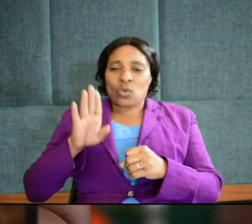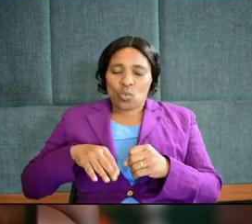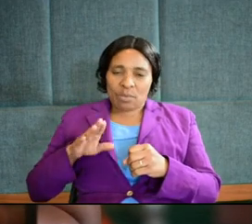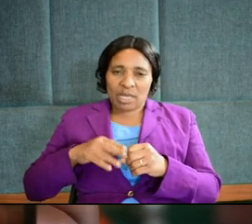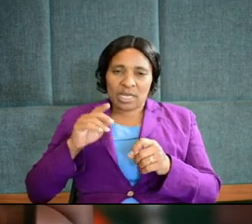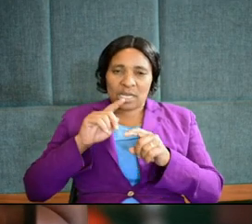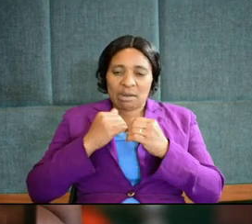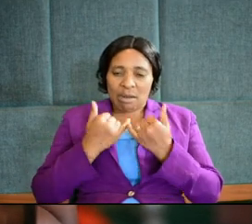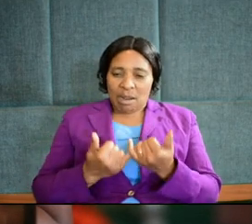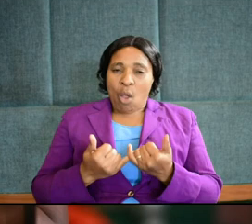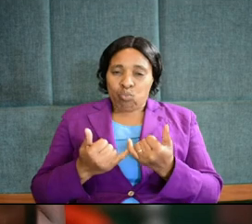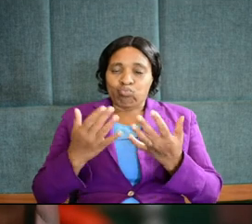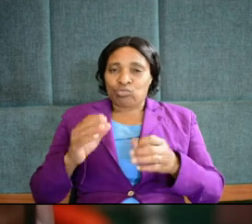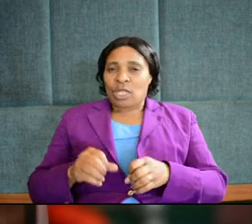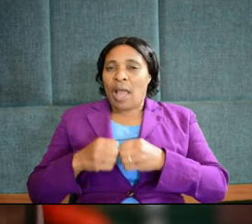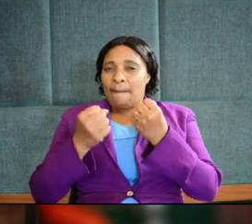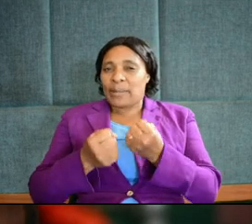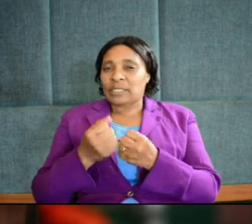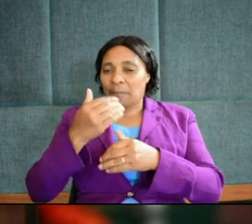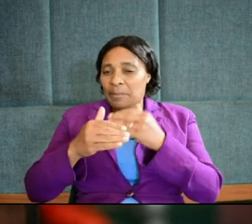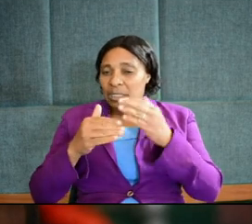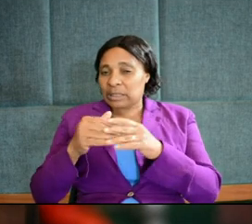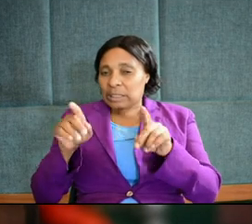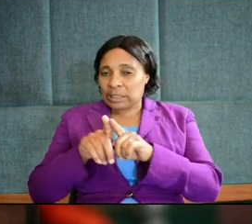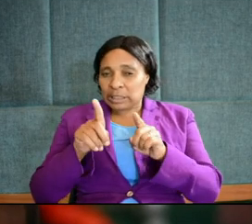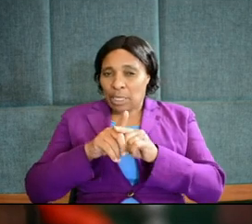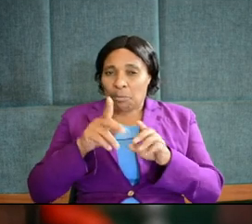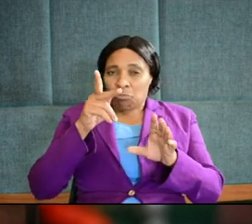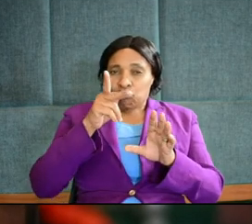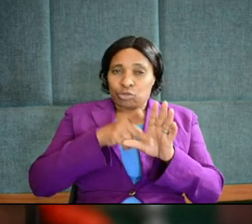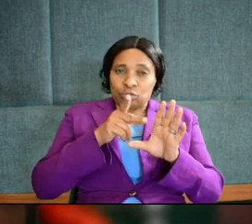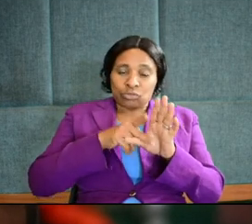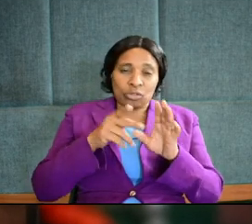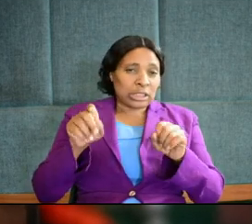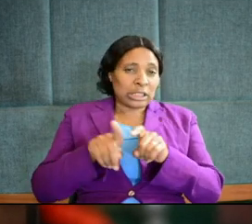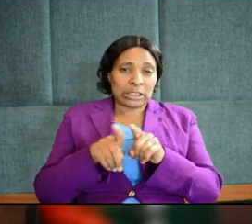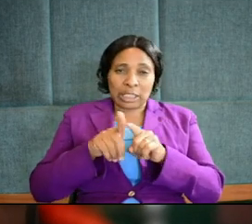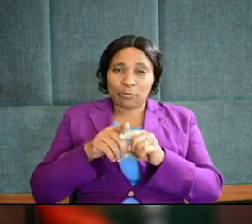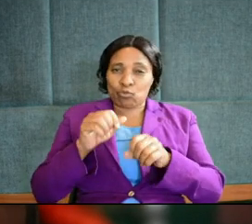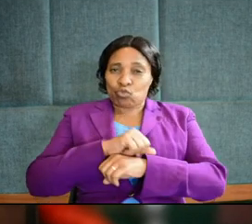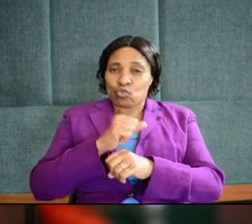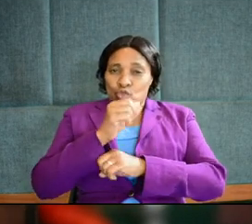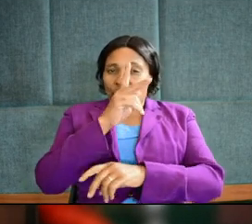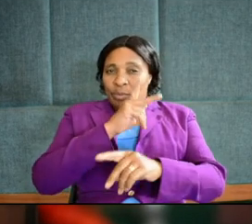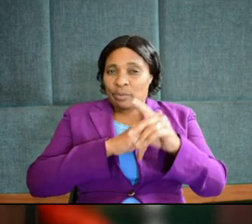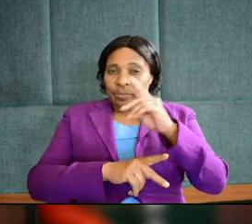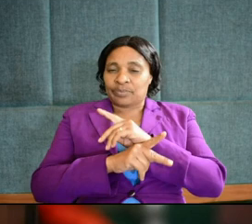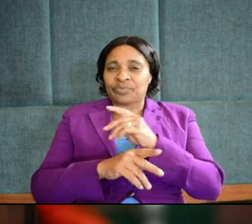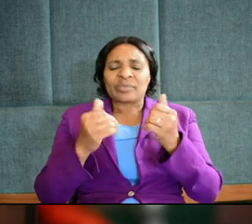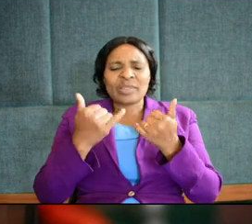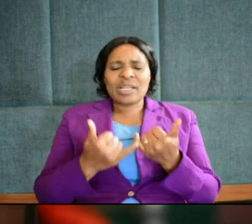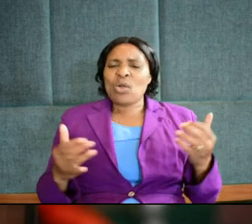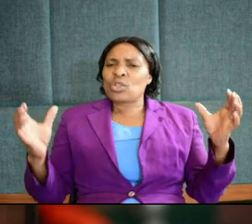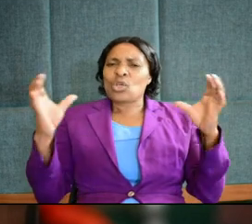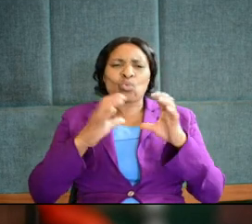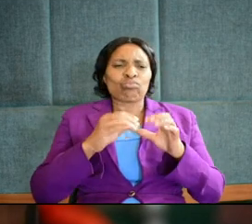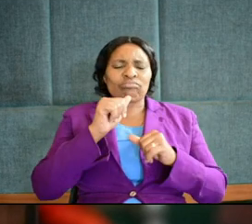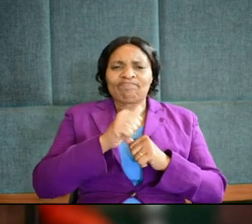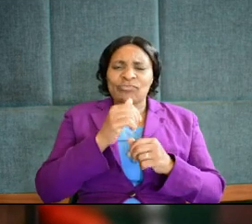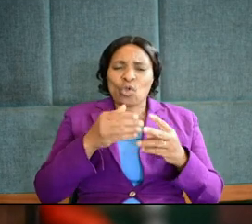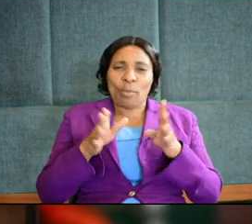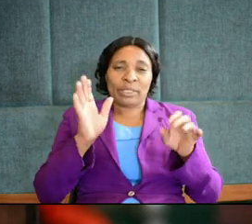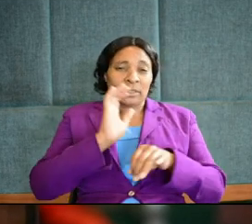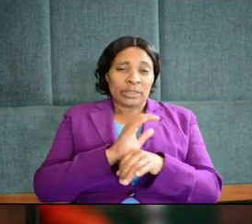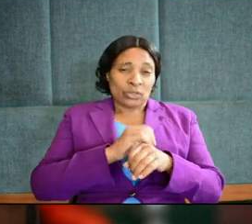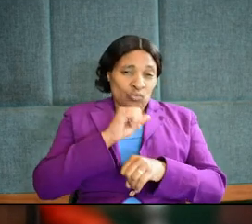case demands, should be built upon the same principles as were the schools of the prophets." The congregation decided to open a